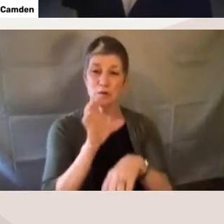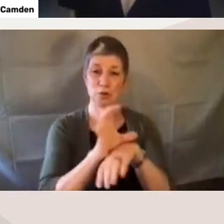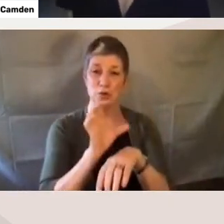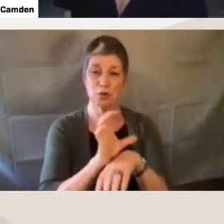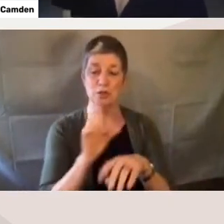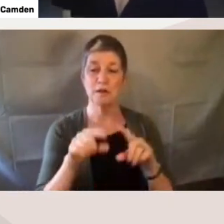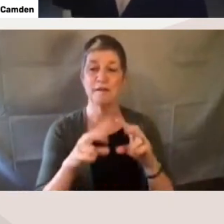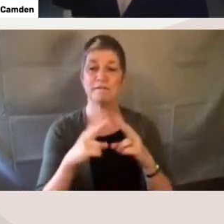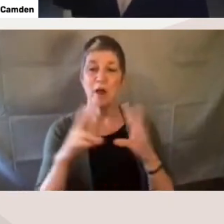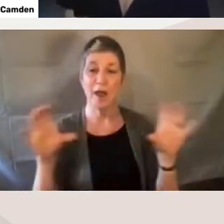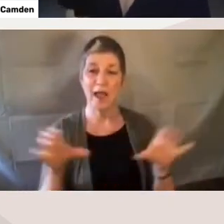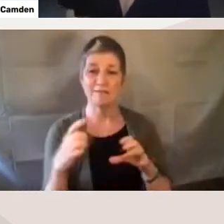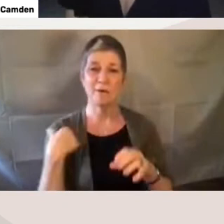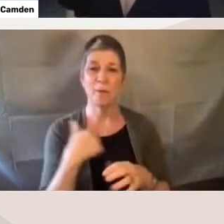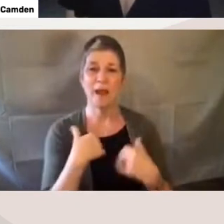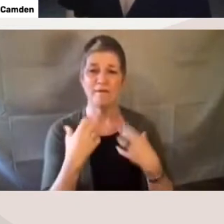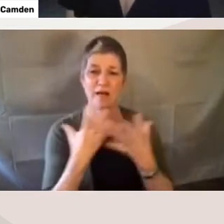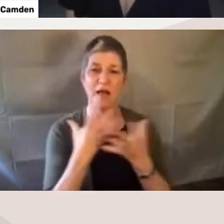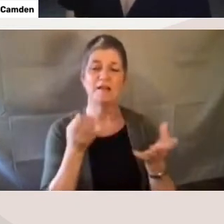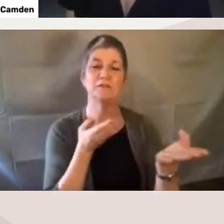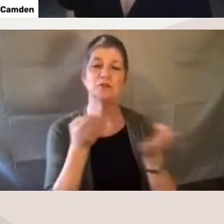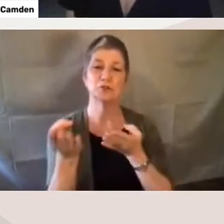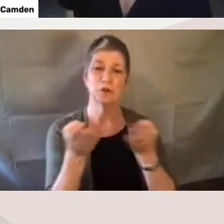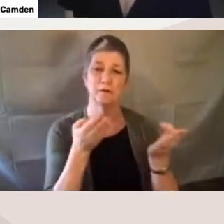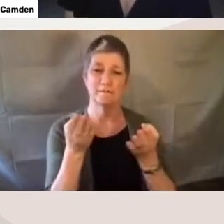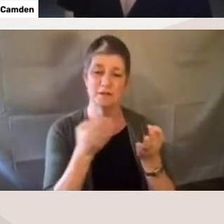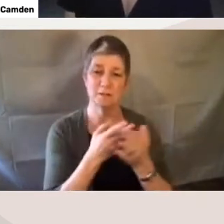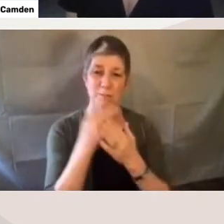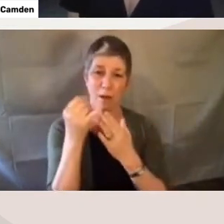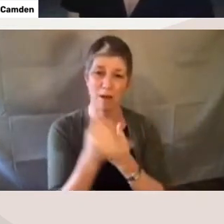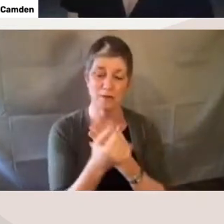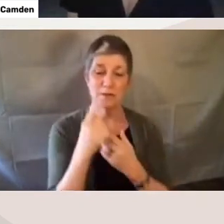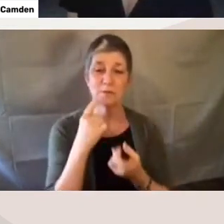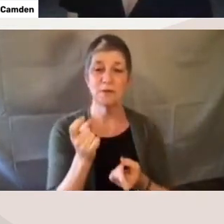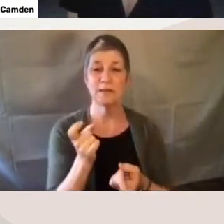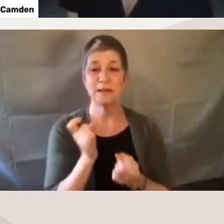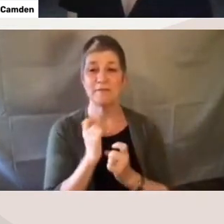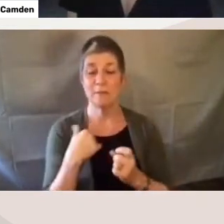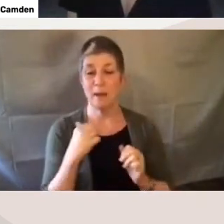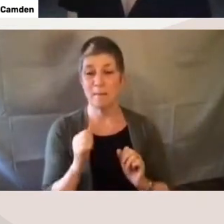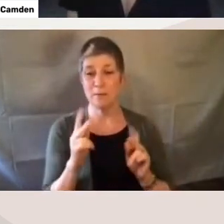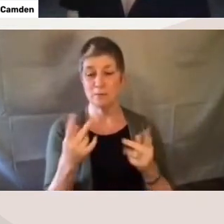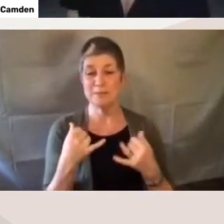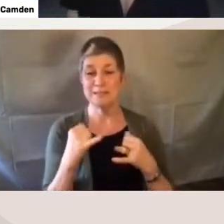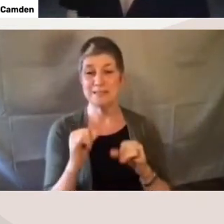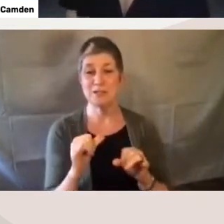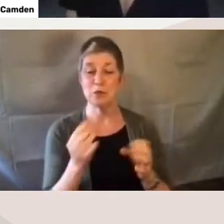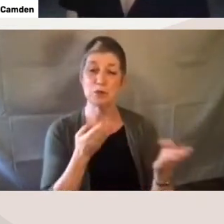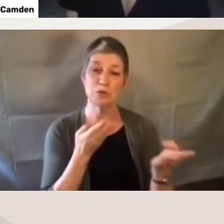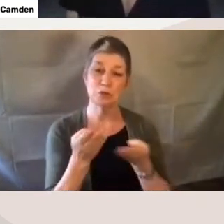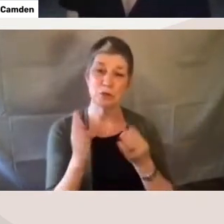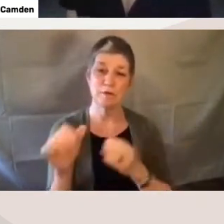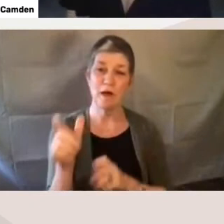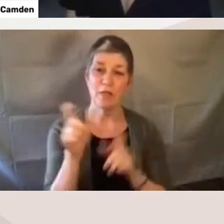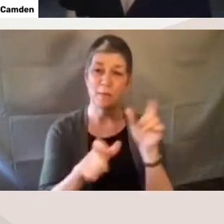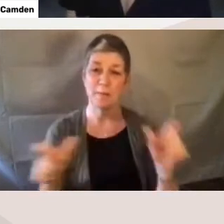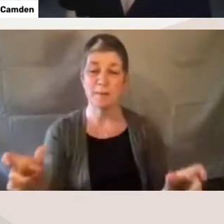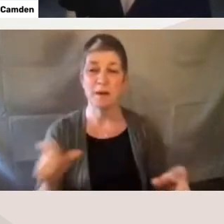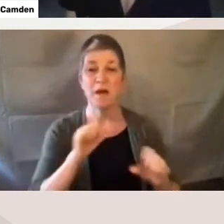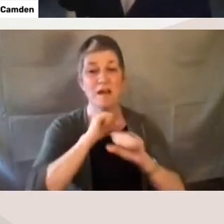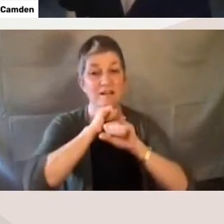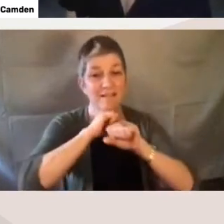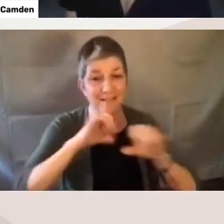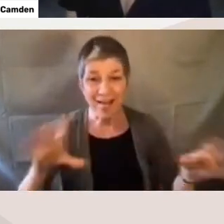active in that we do a lot of service, and it's given me an opportunity to still be able to serve others that have nothing to